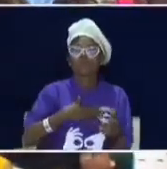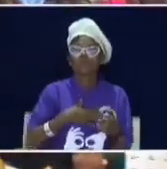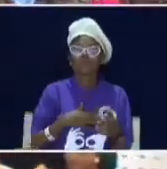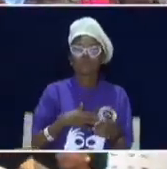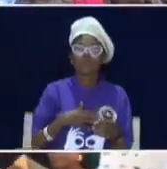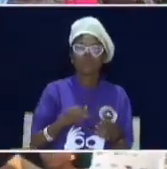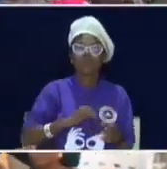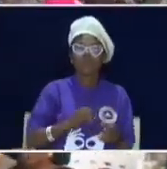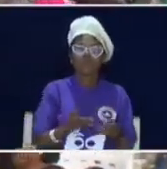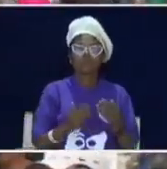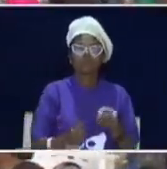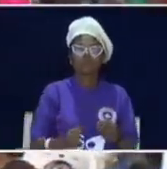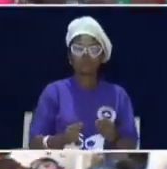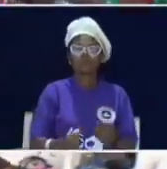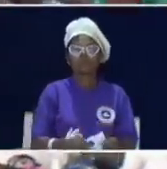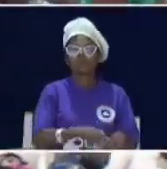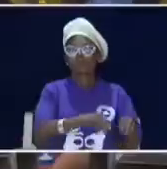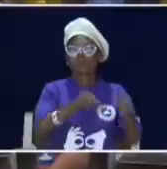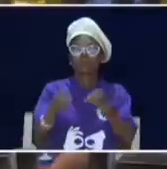position the baskets.